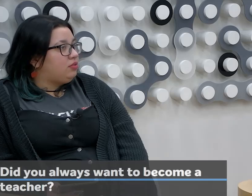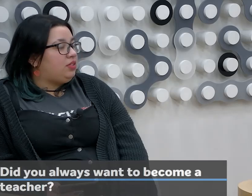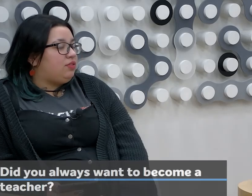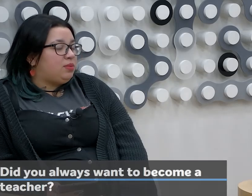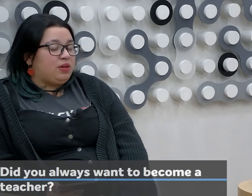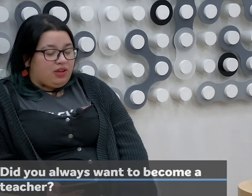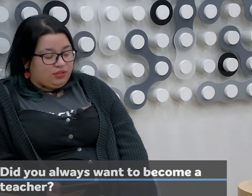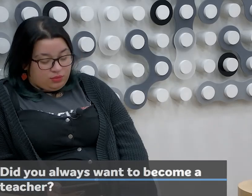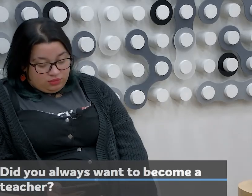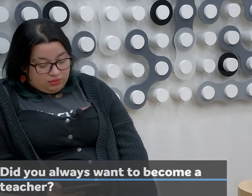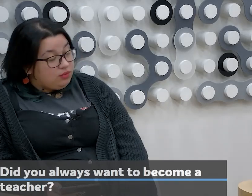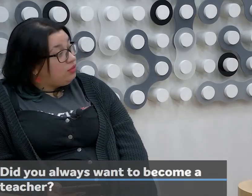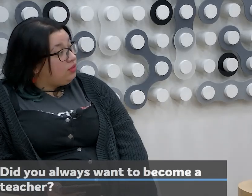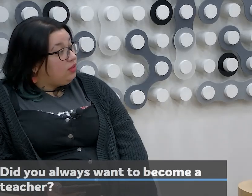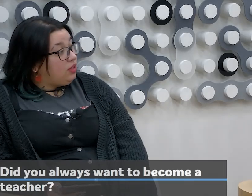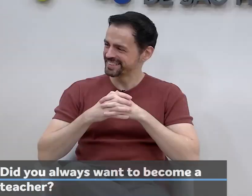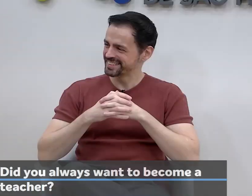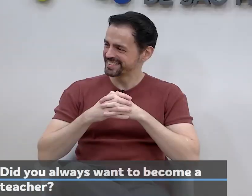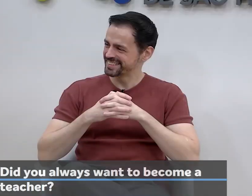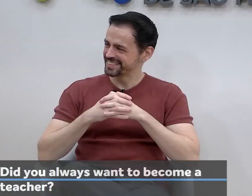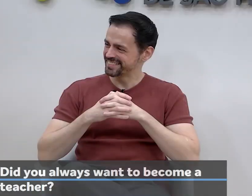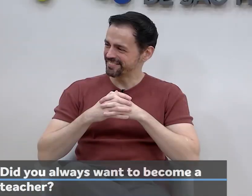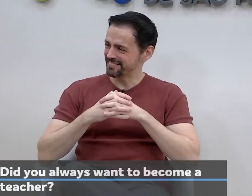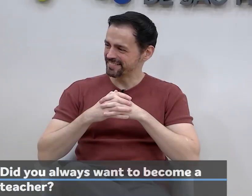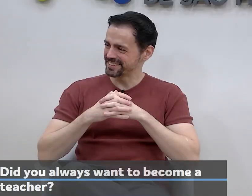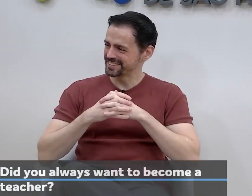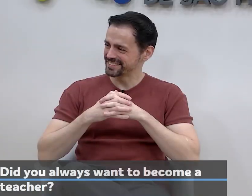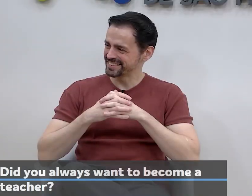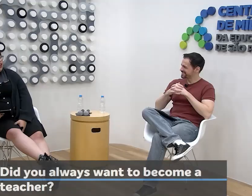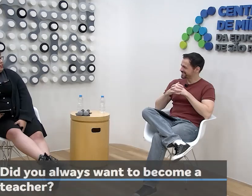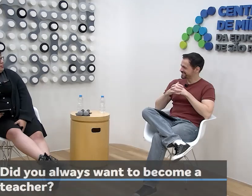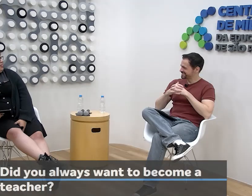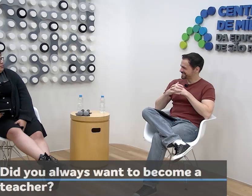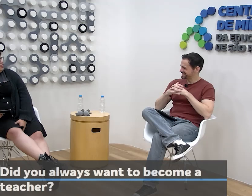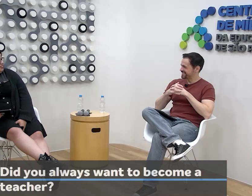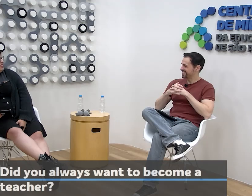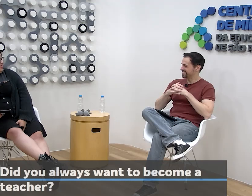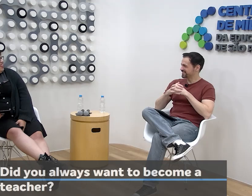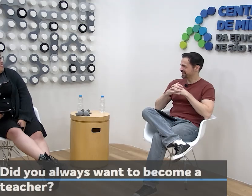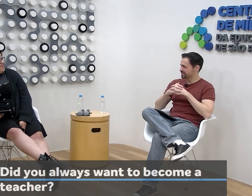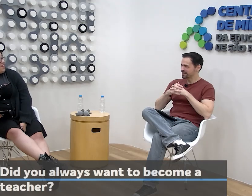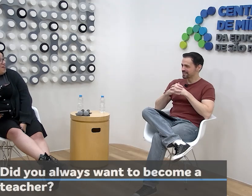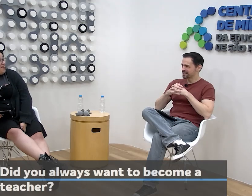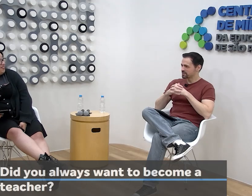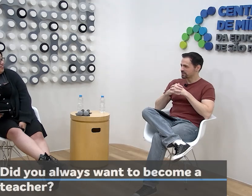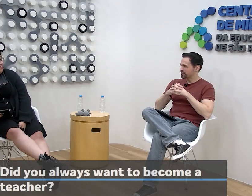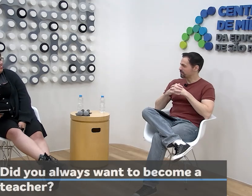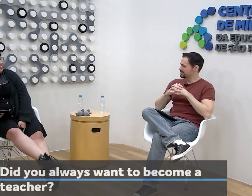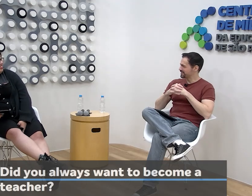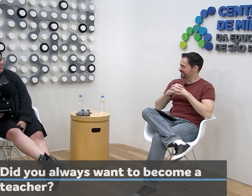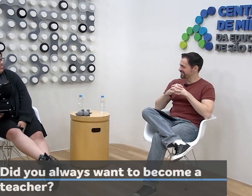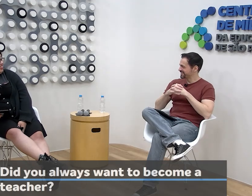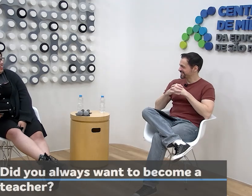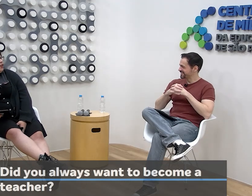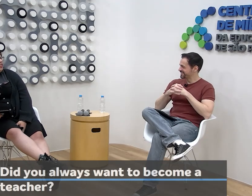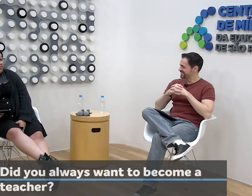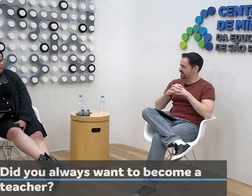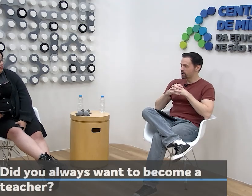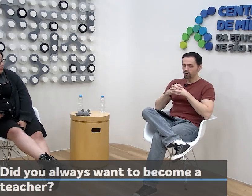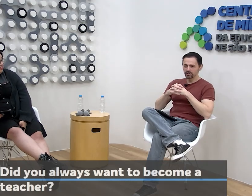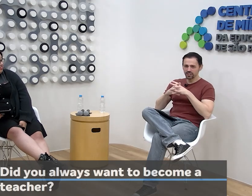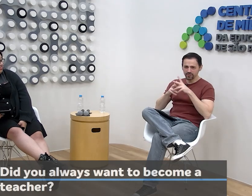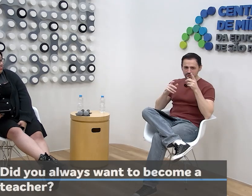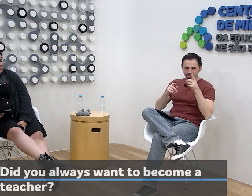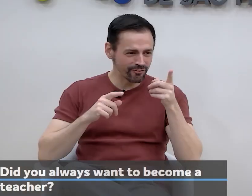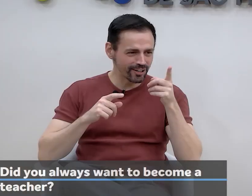teacher. Okay, around high school. and why? Because of my sociology teacher. Okay. From What's her name?